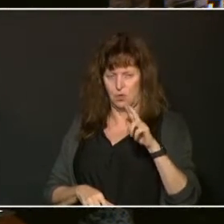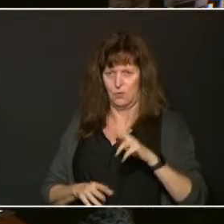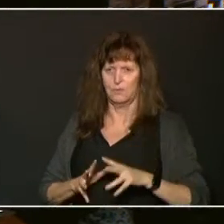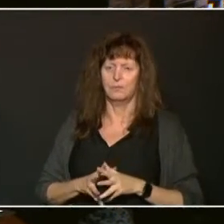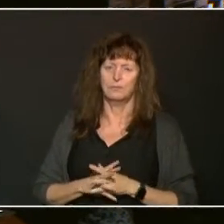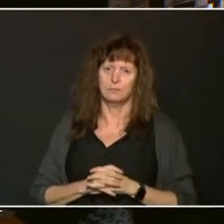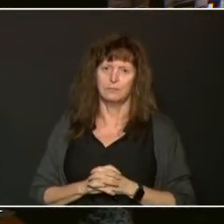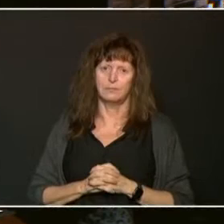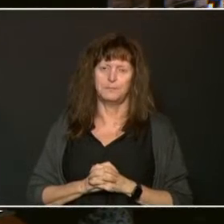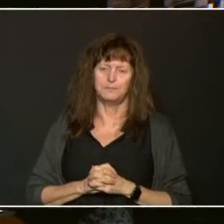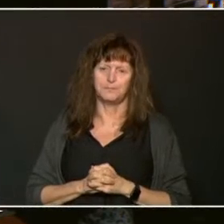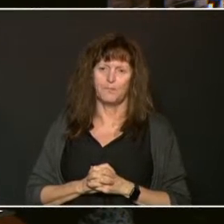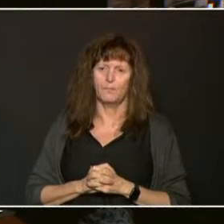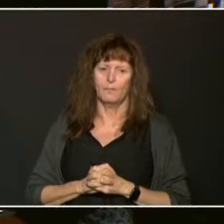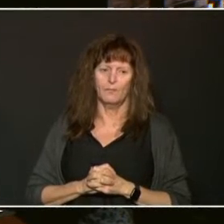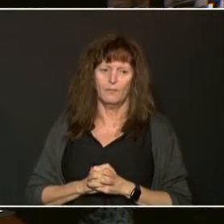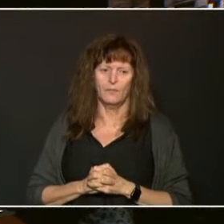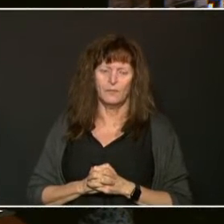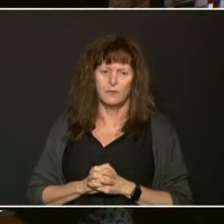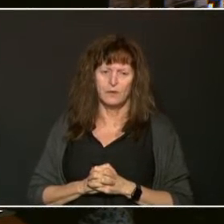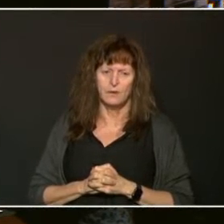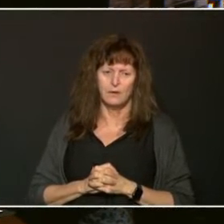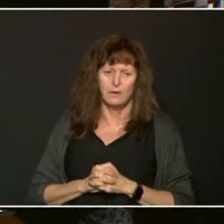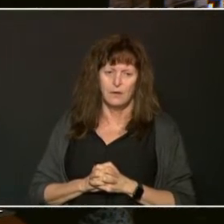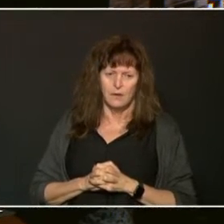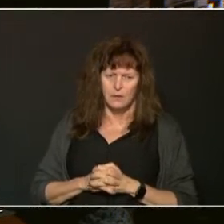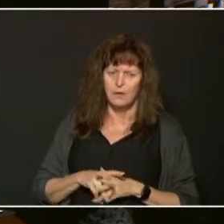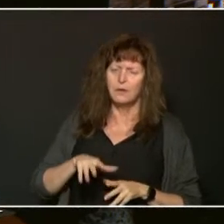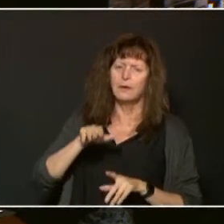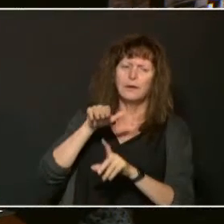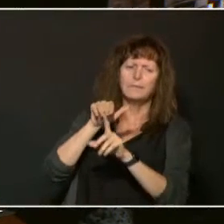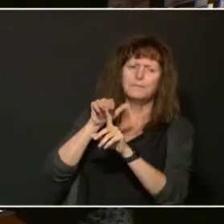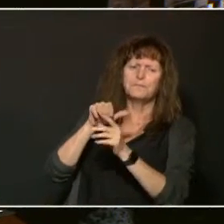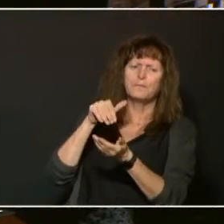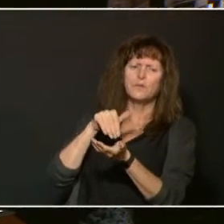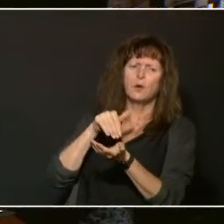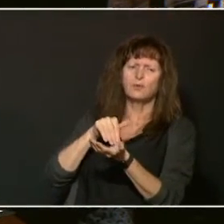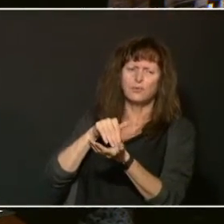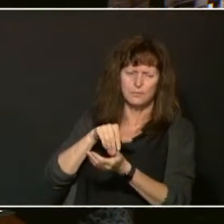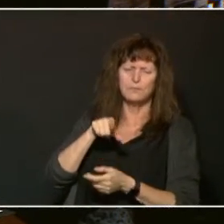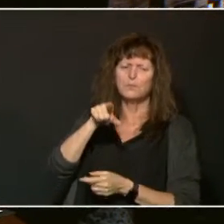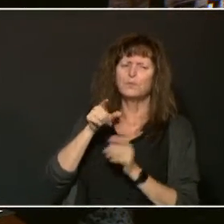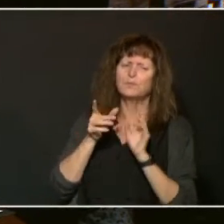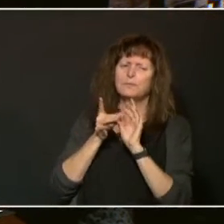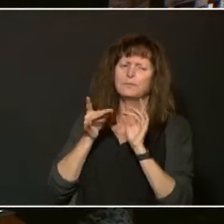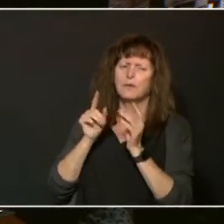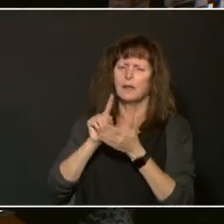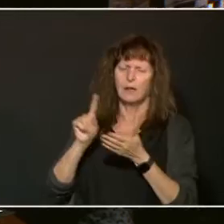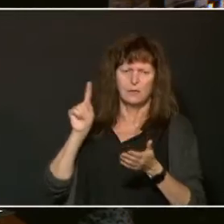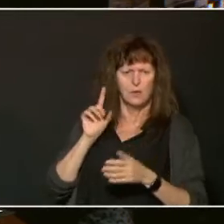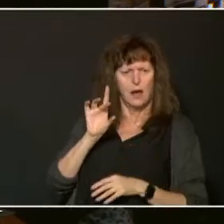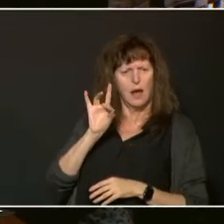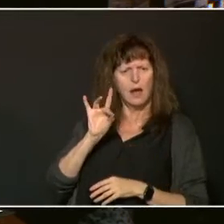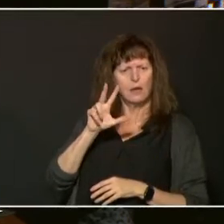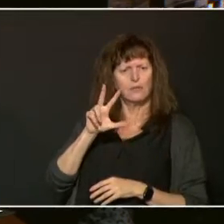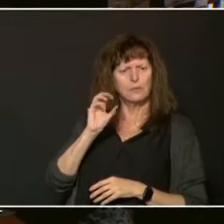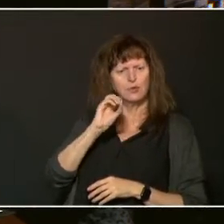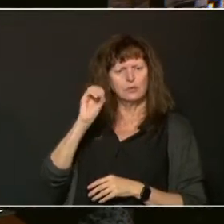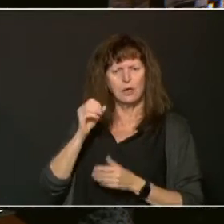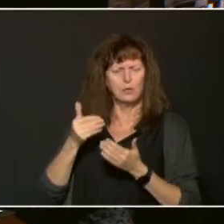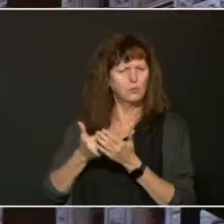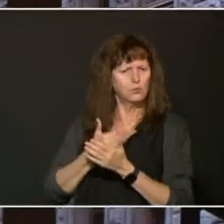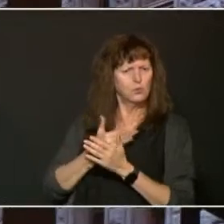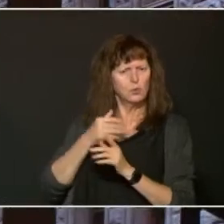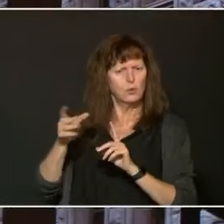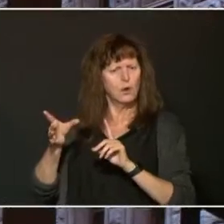you. Dr. Moore, last week you spoke at length about the 83% of cases, of new COVID cases between May 15th and June